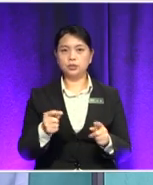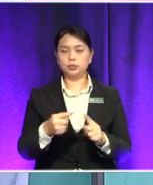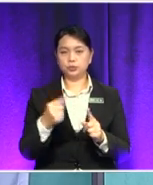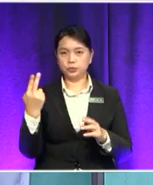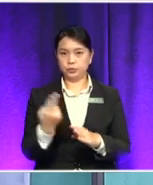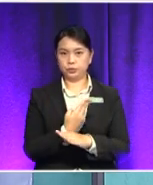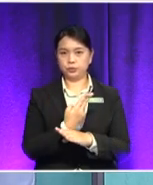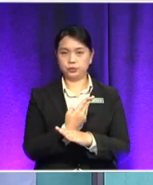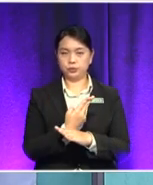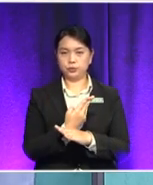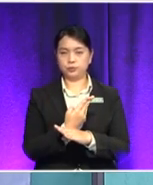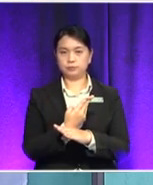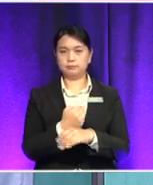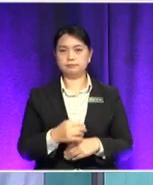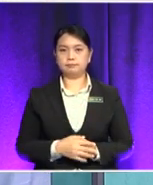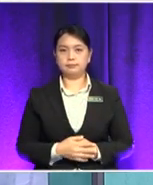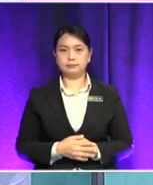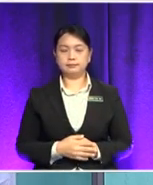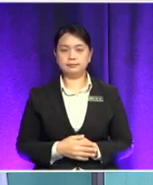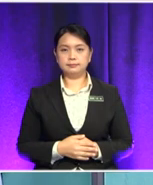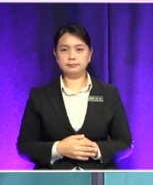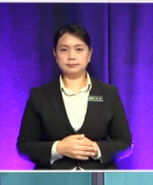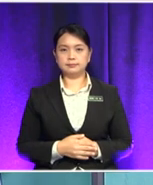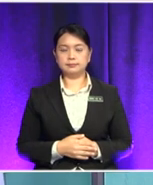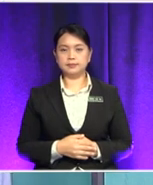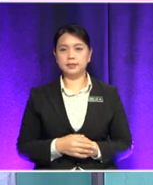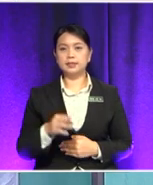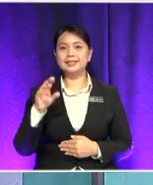the sequence connectors, which is